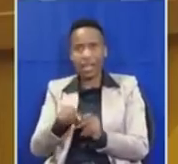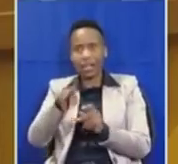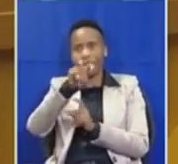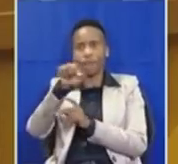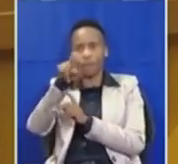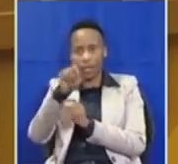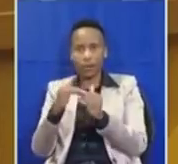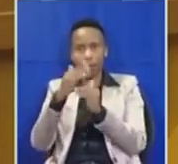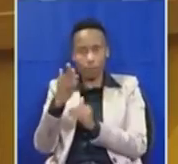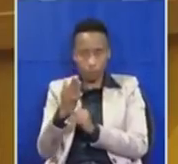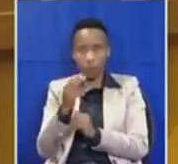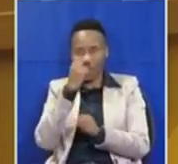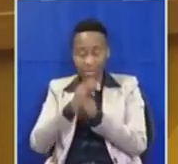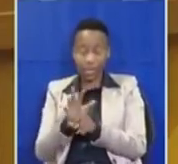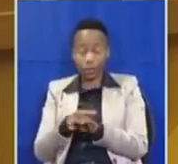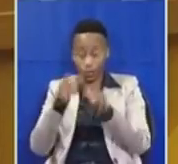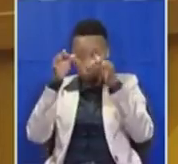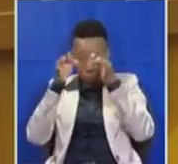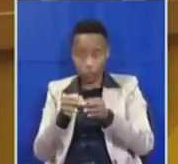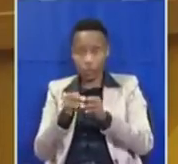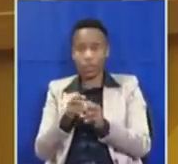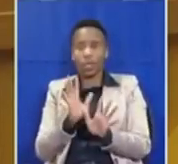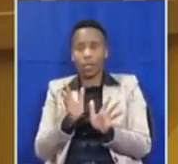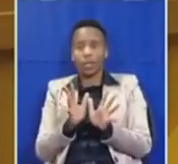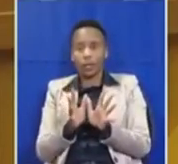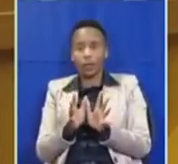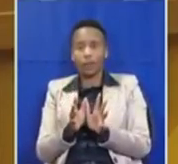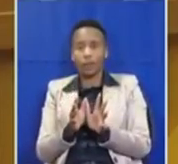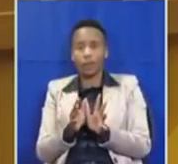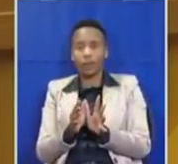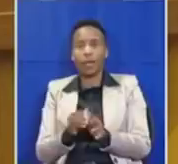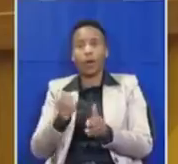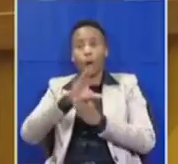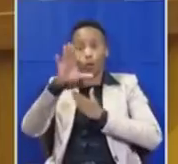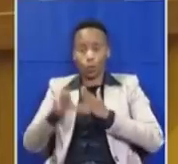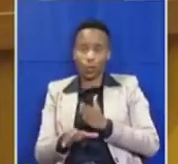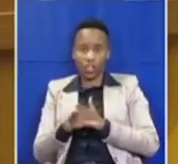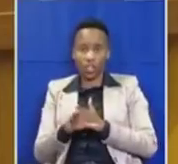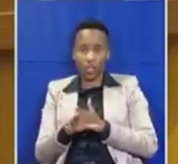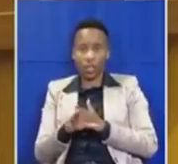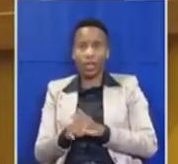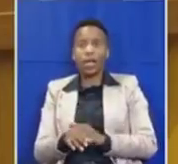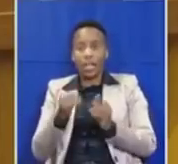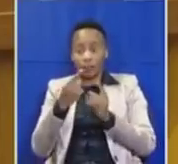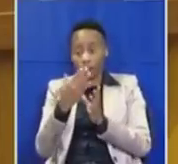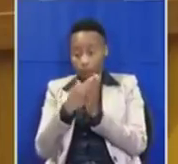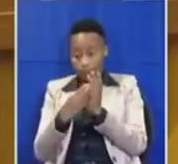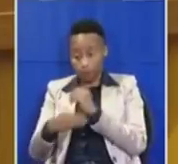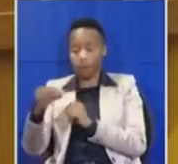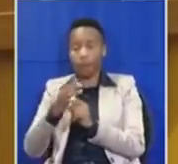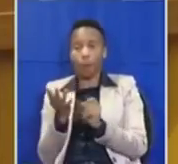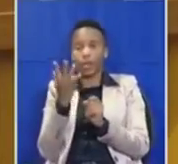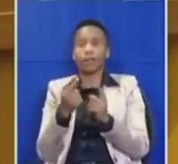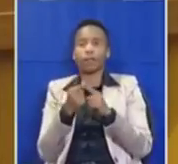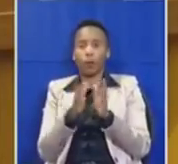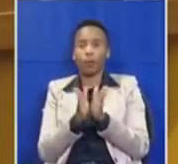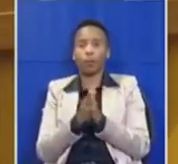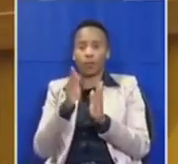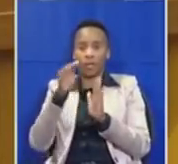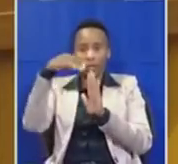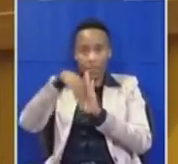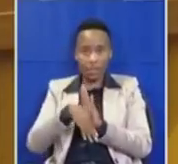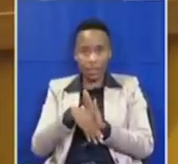choices. So in conclusion, honorable members, if we're going to get out of this recession, this is the only choice we've got to make. Either we keep the unity